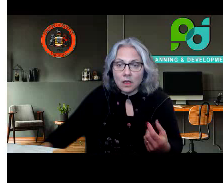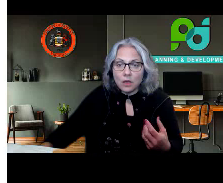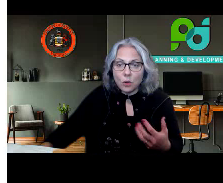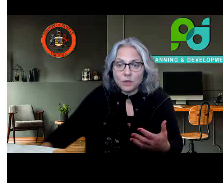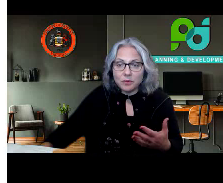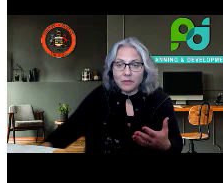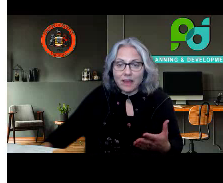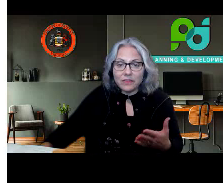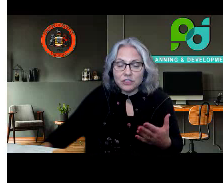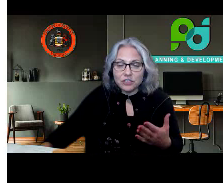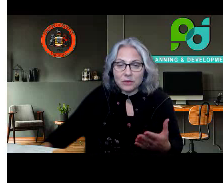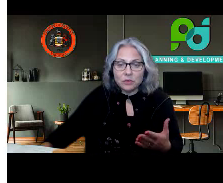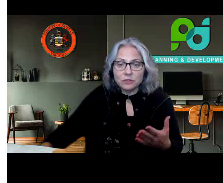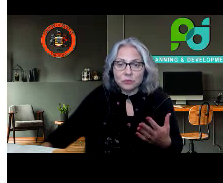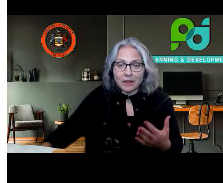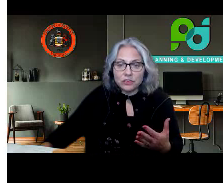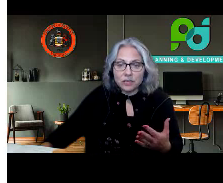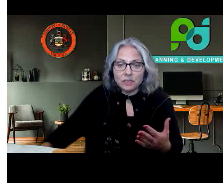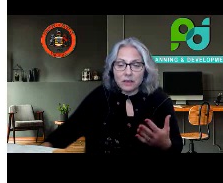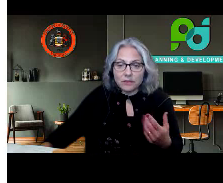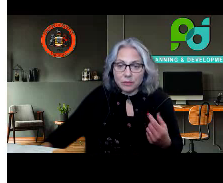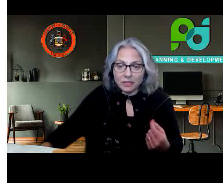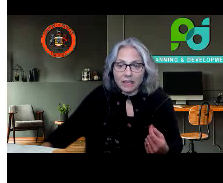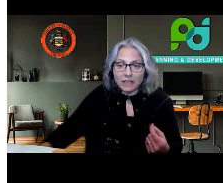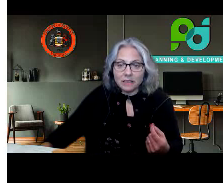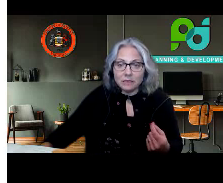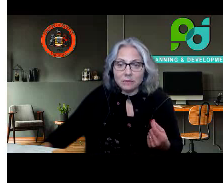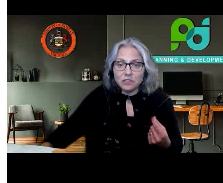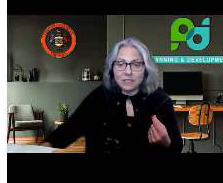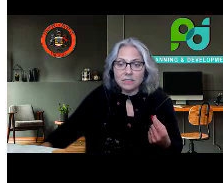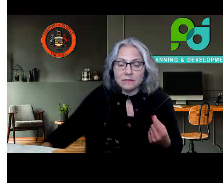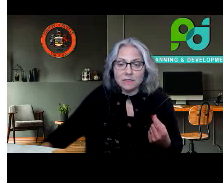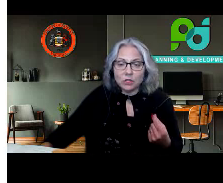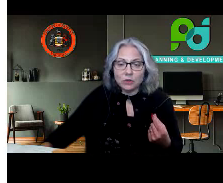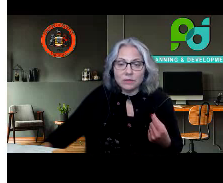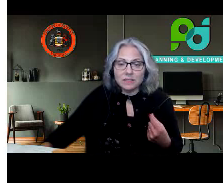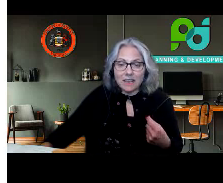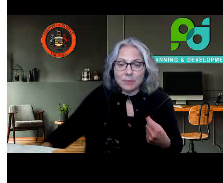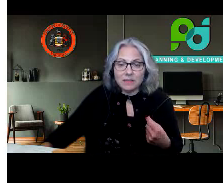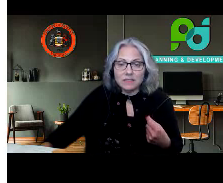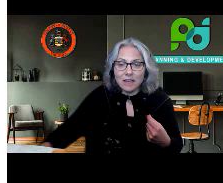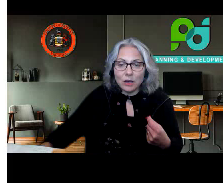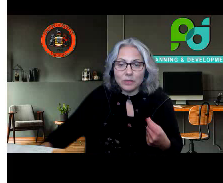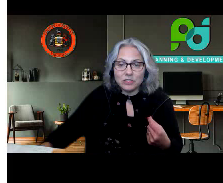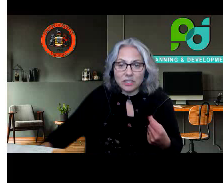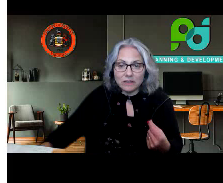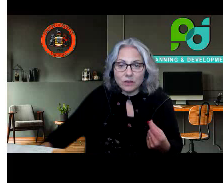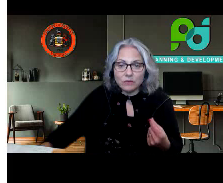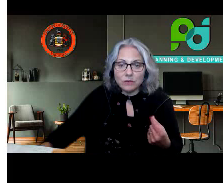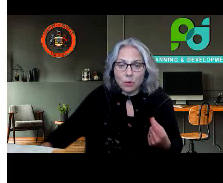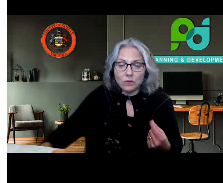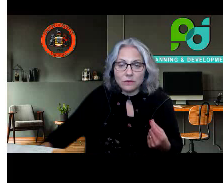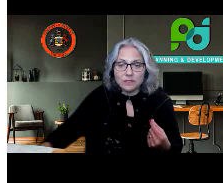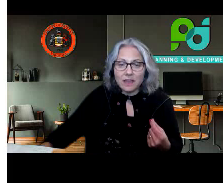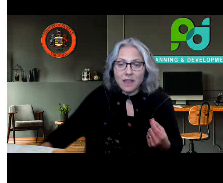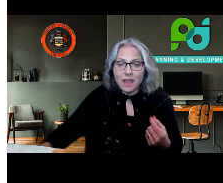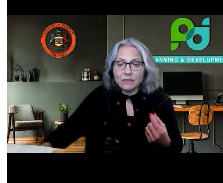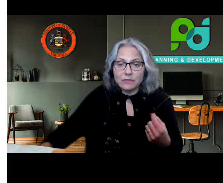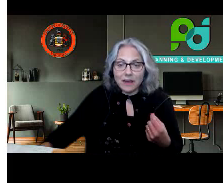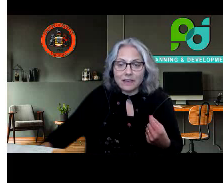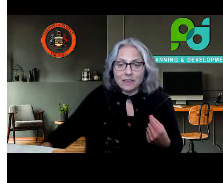policies. Goals provide the general direction of the plan. Objectives include statements to help achieve those